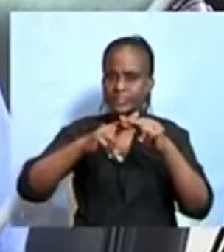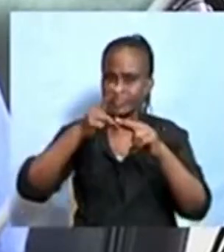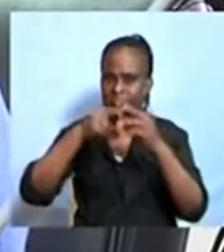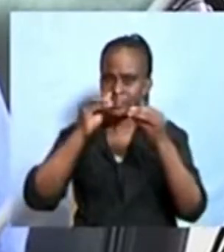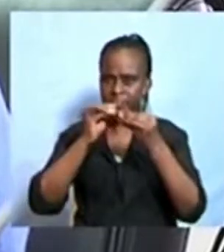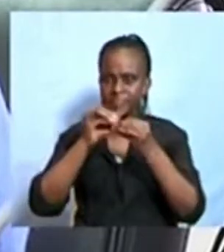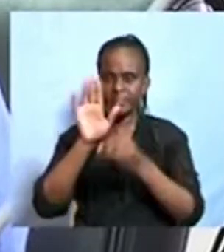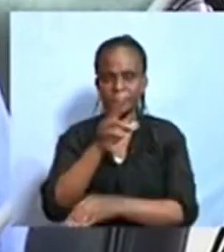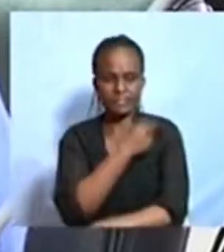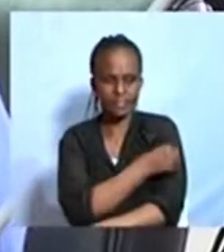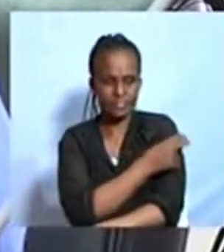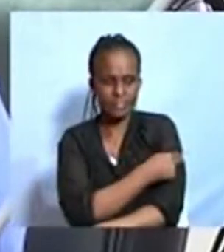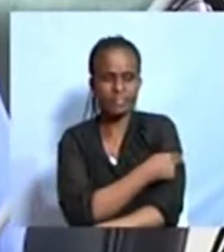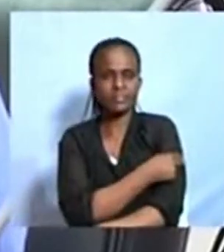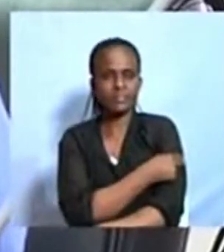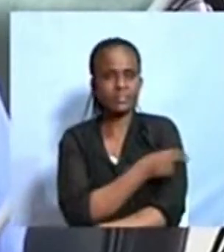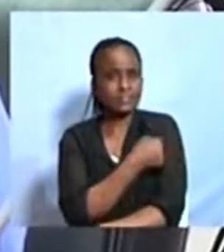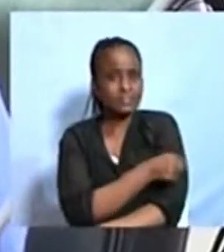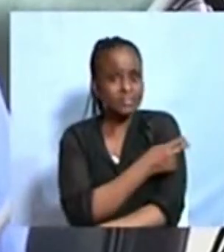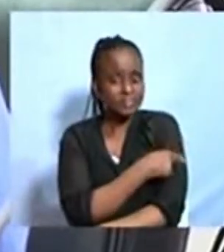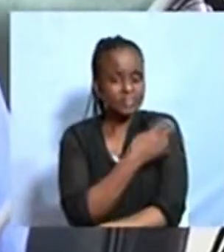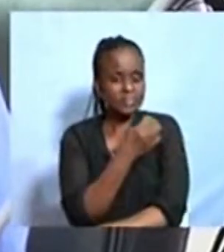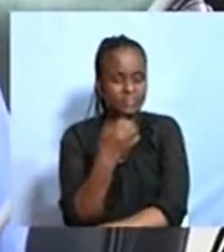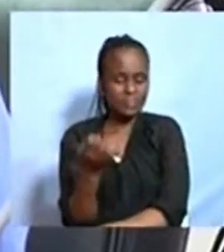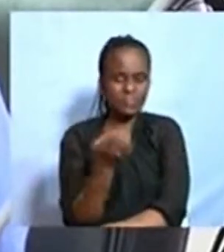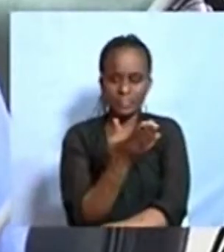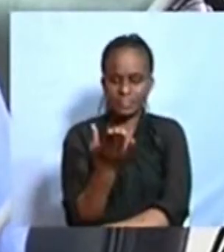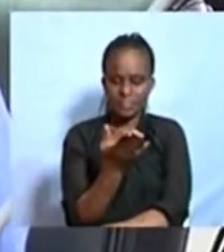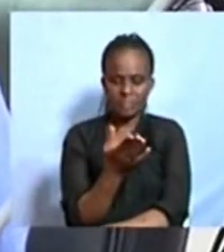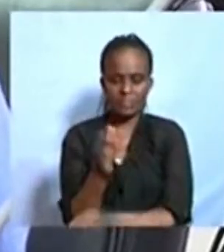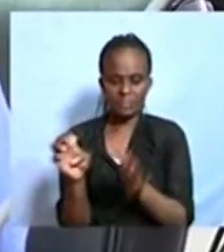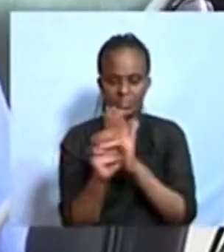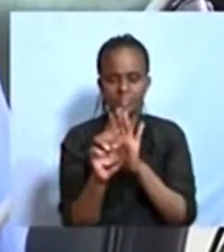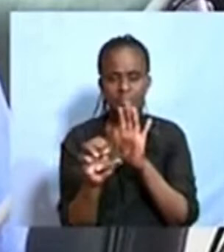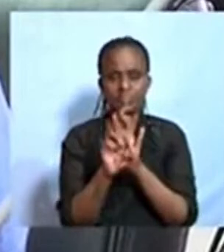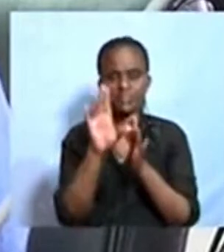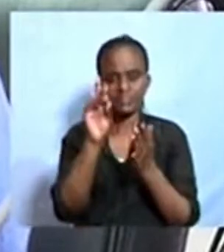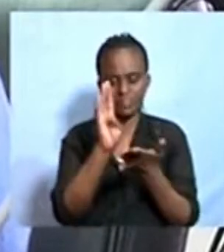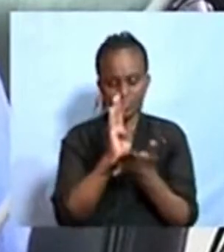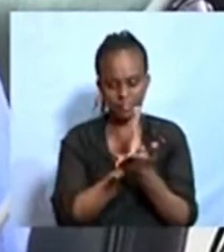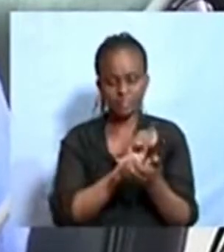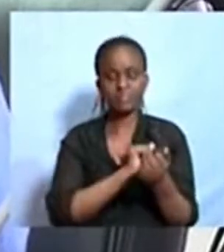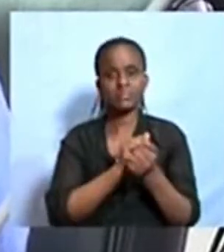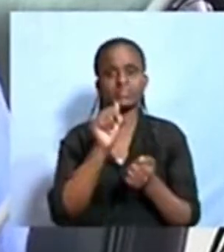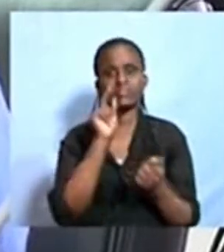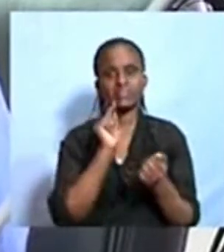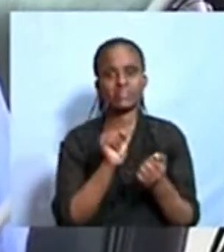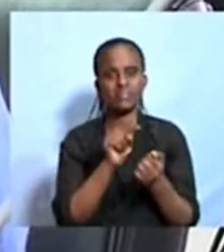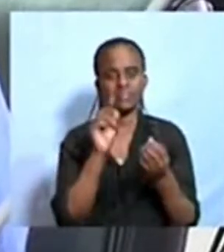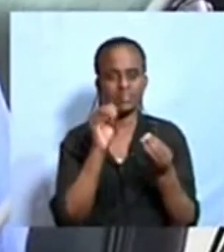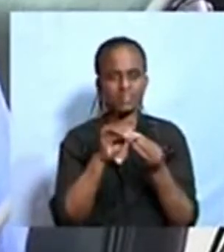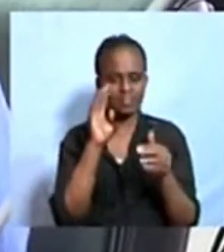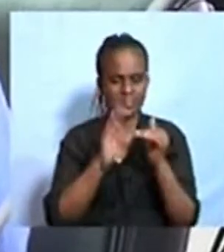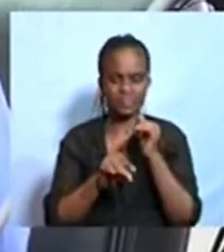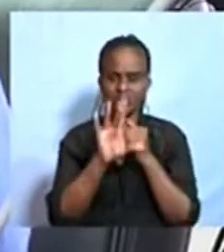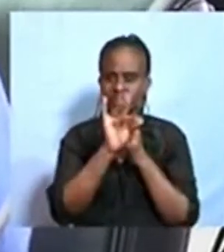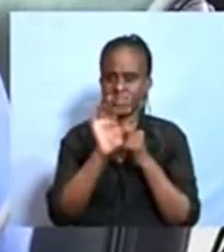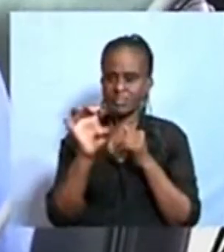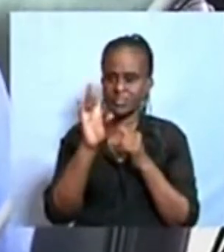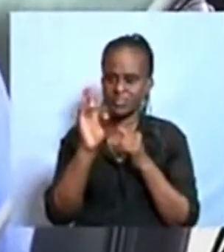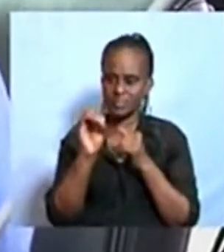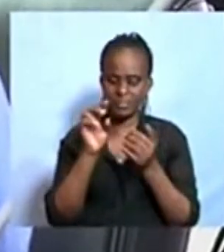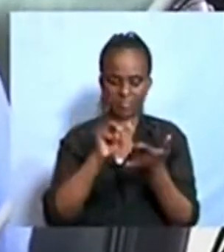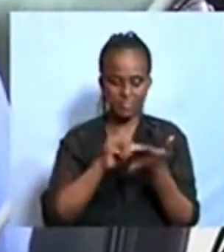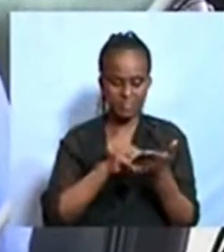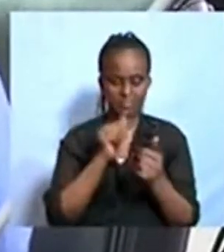medical, when you look at the budget for medical equipment, which is 1.7 billion, this is far more than the 870 million which